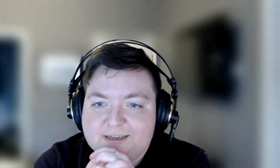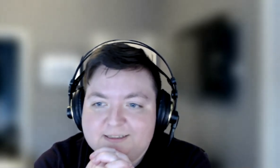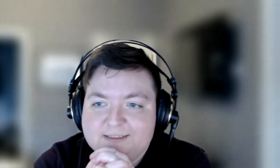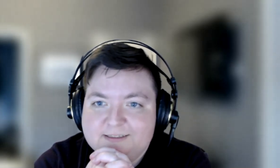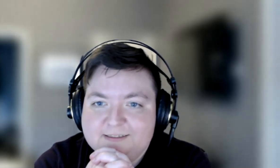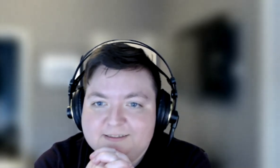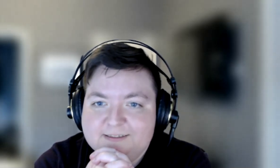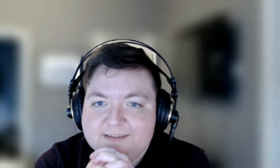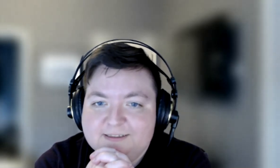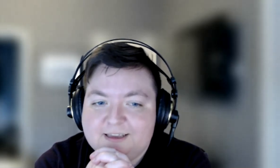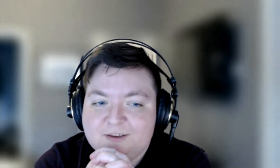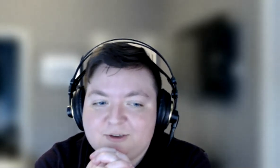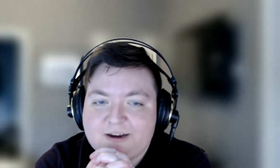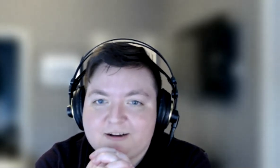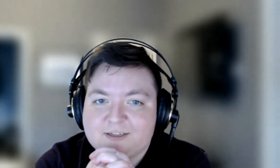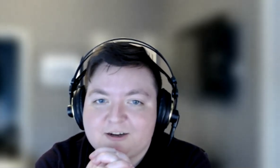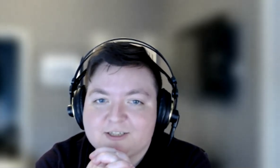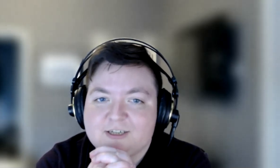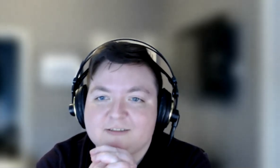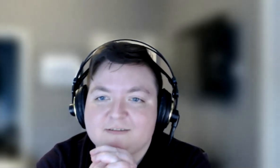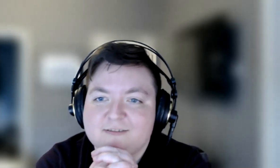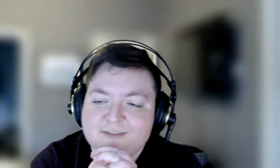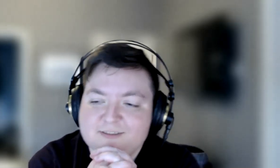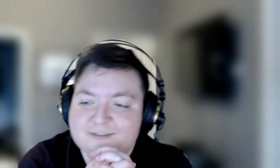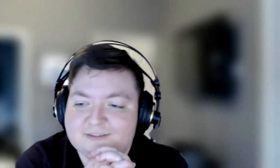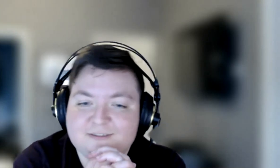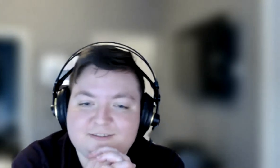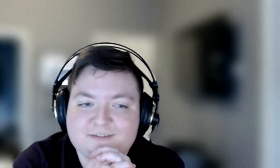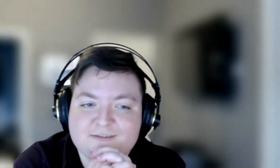All right. Thank you, Kara and Dasha.